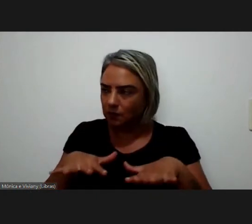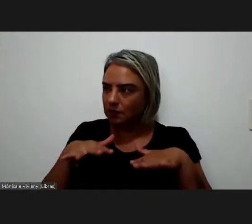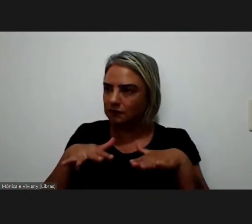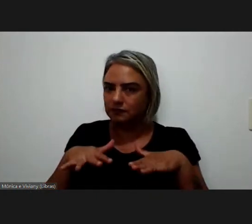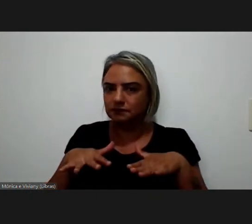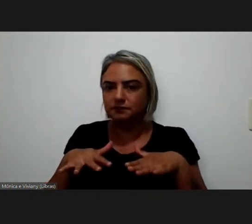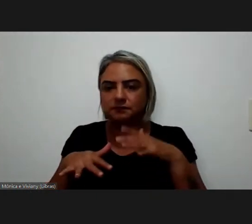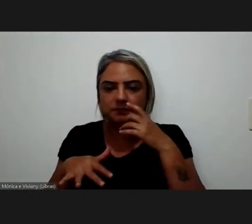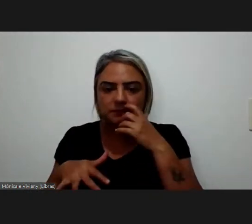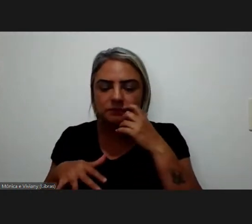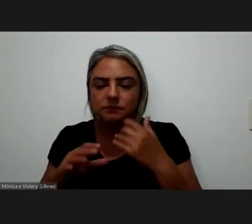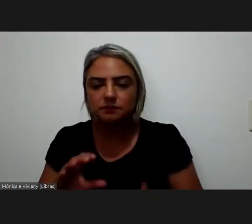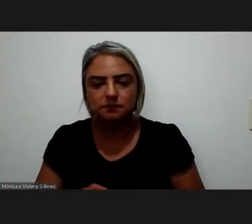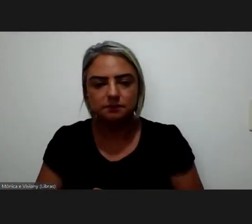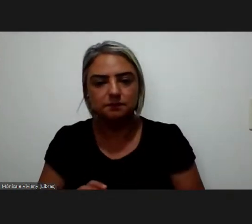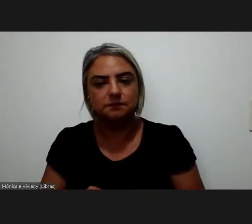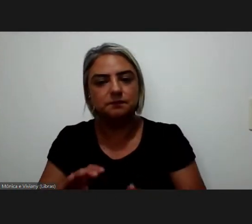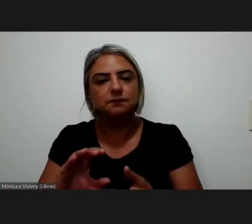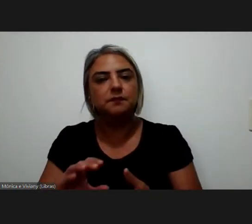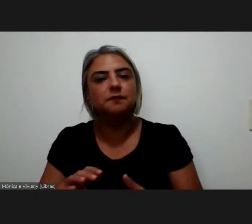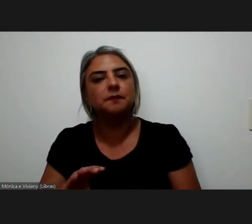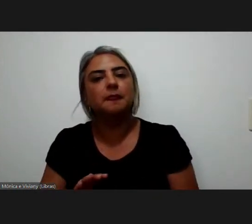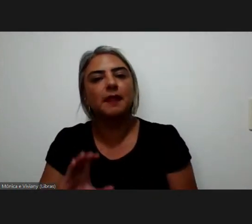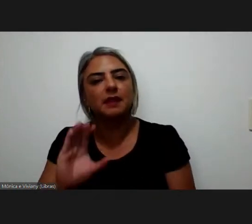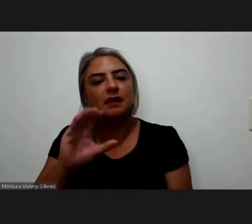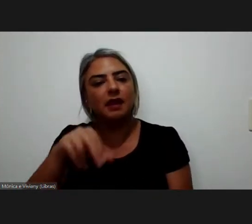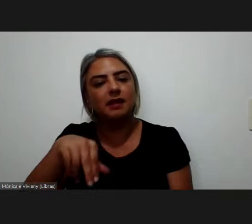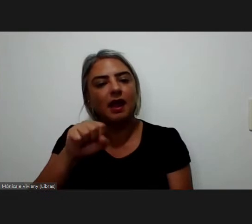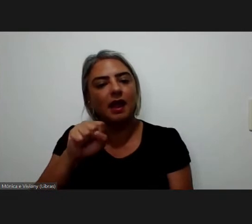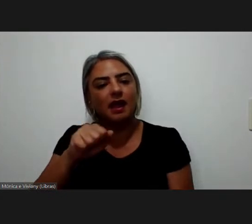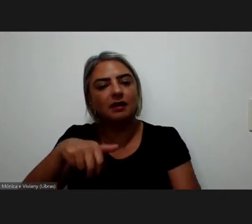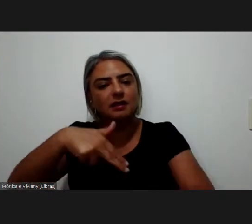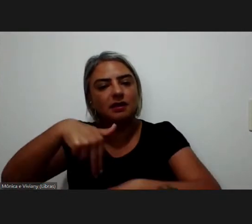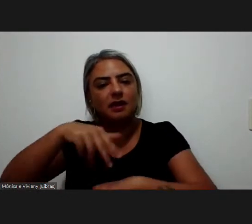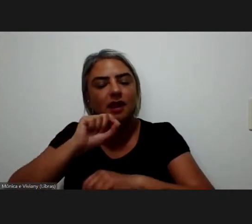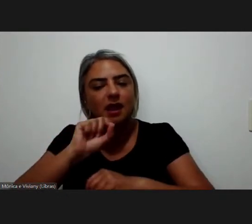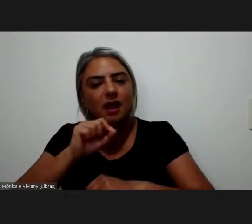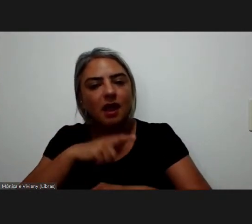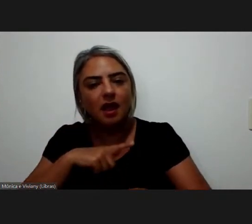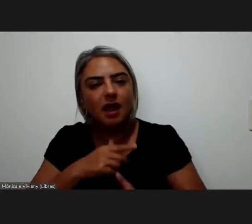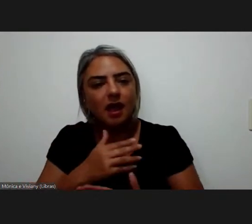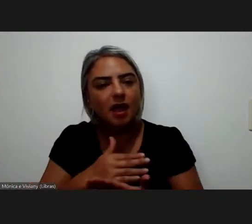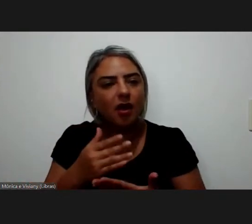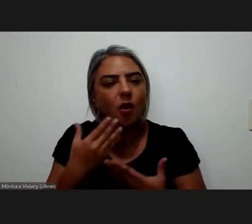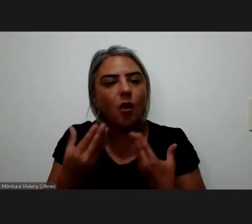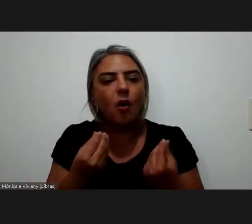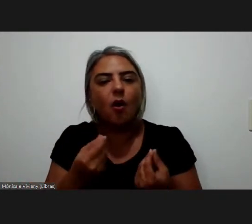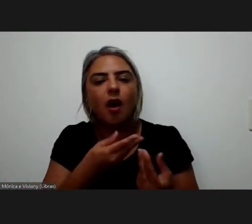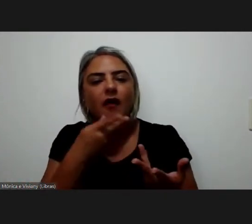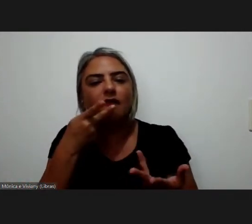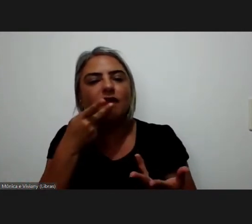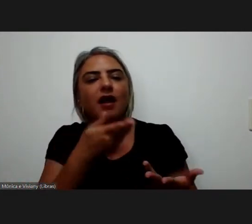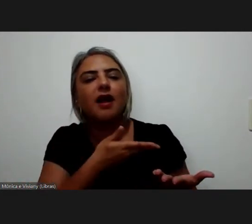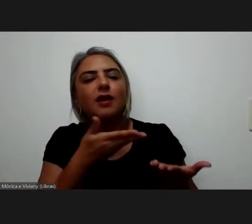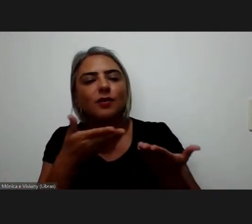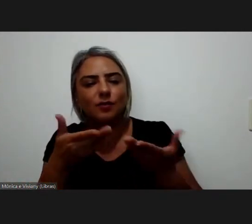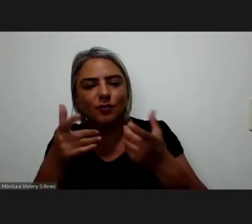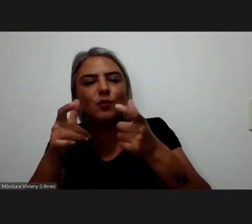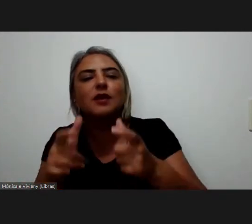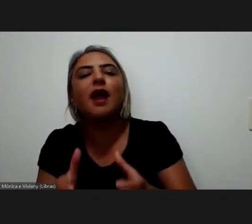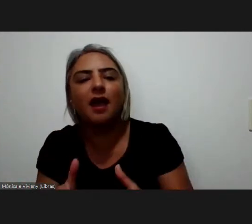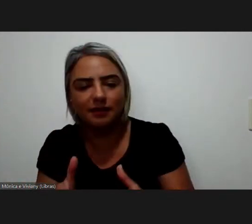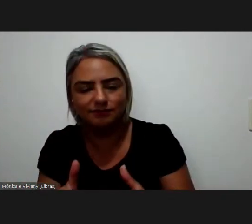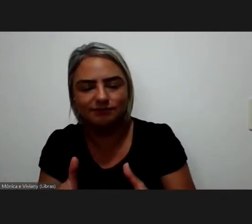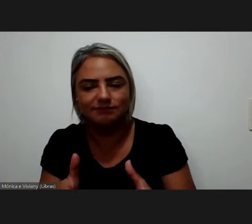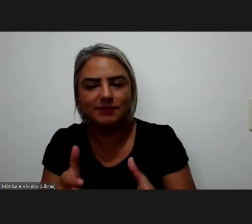that the event brings for the National Council of Health. Initially, I would like to put here, where do I